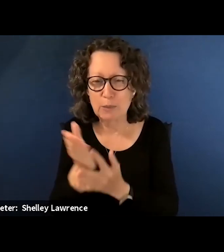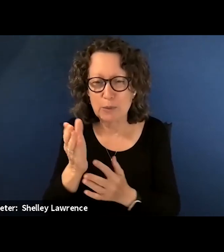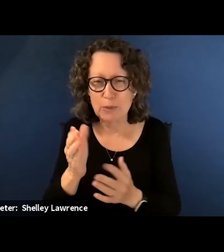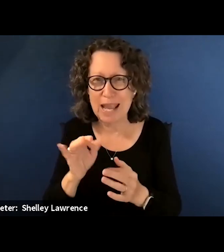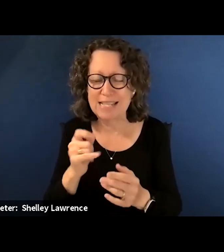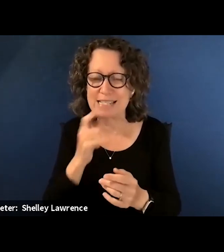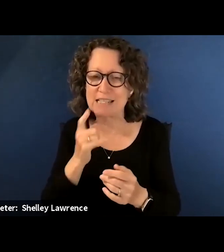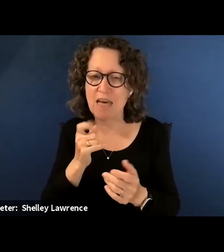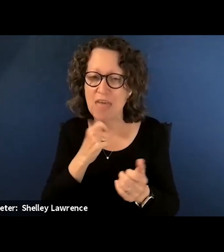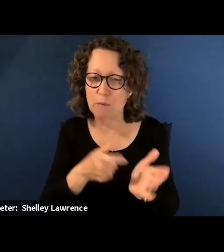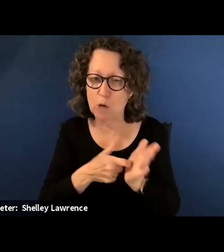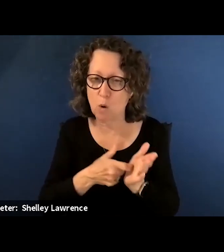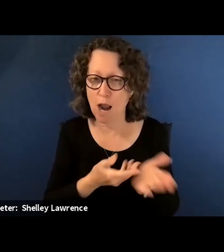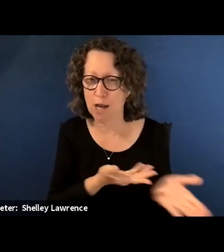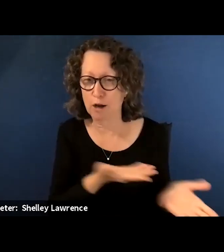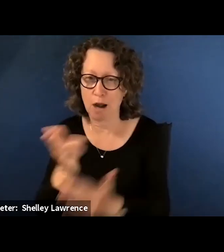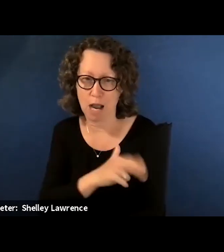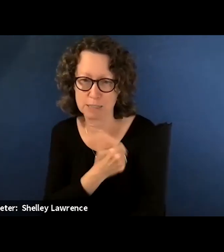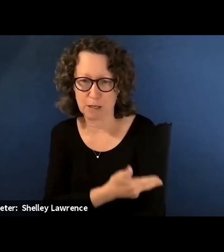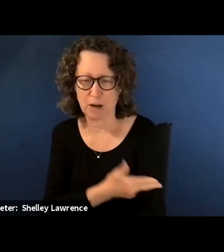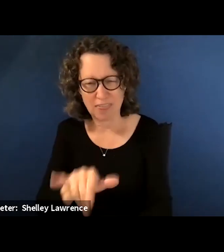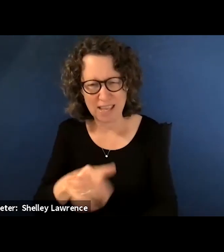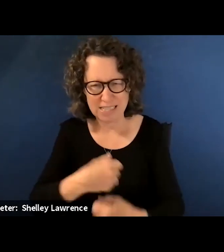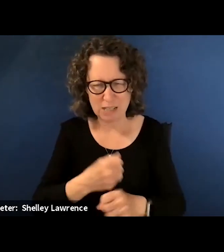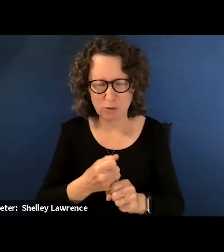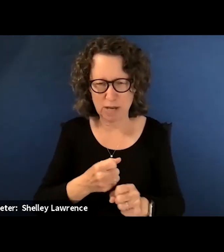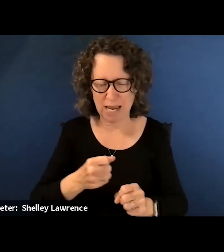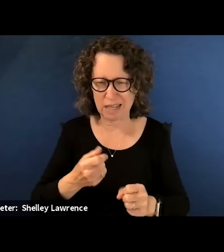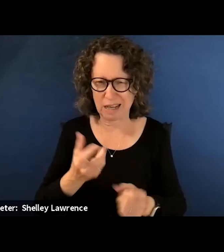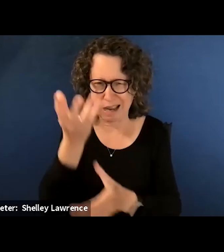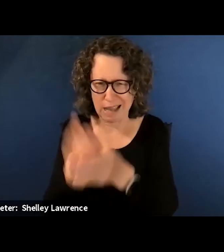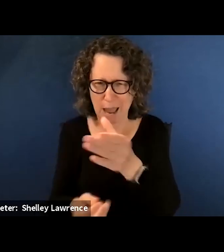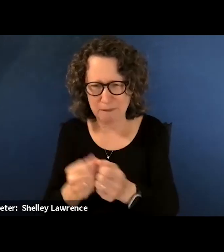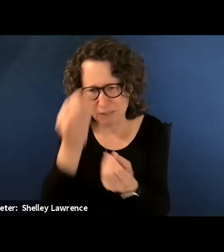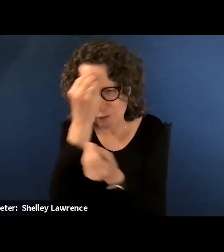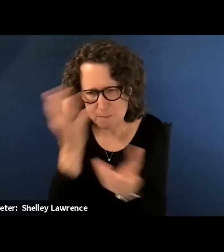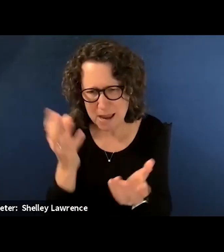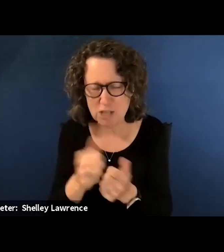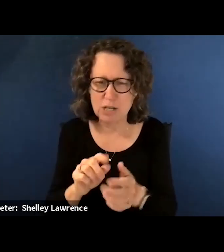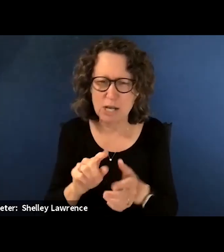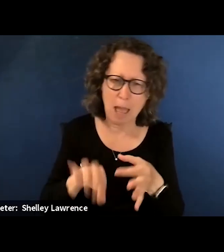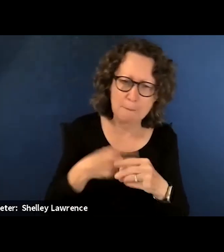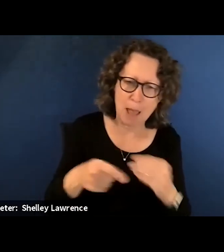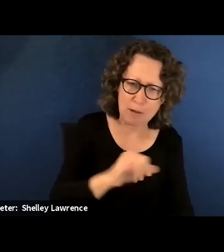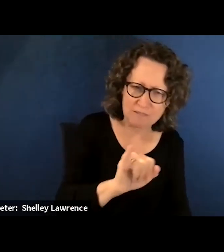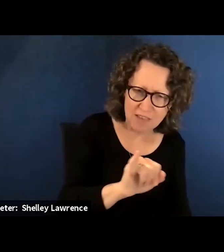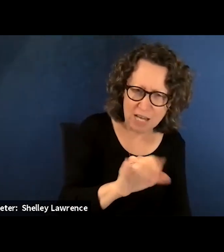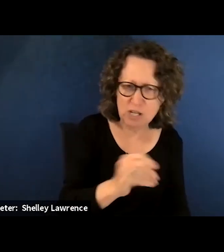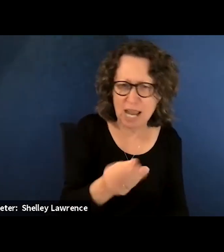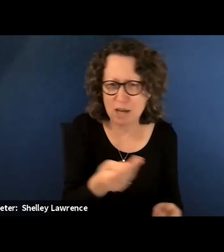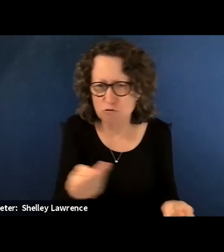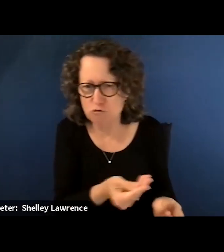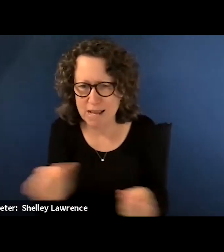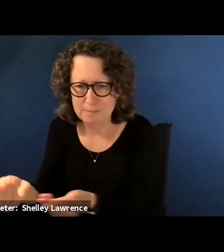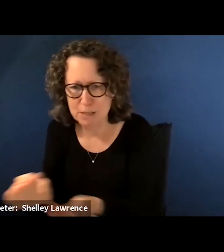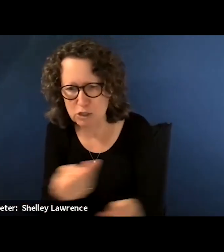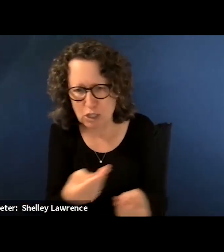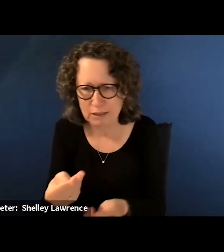of hospitalization. This has created a massive gap in knowledge regarding infection and transmission